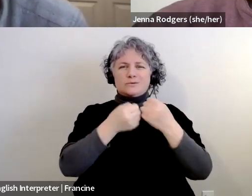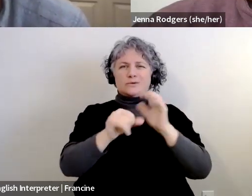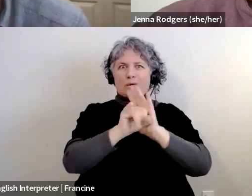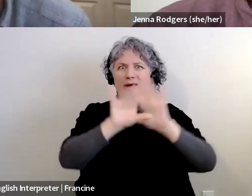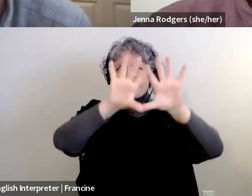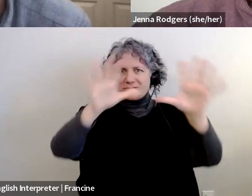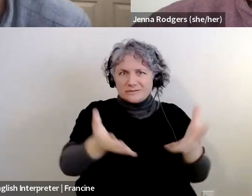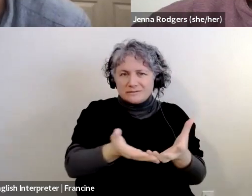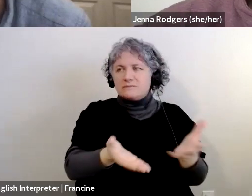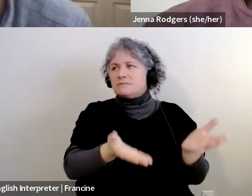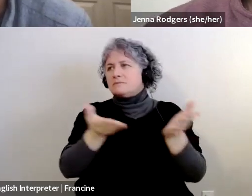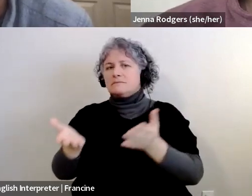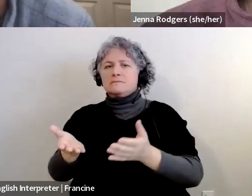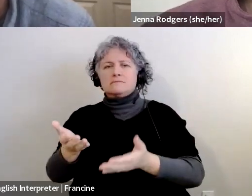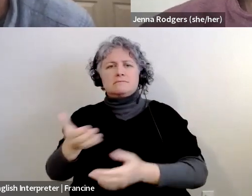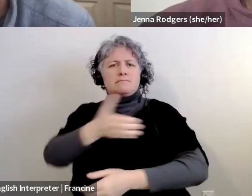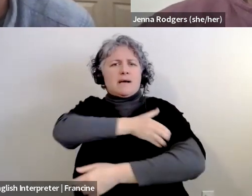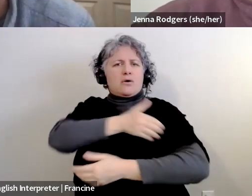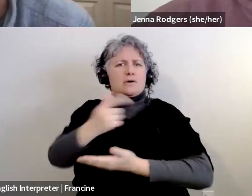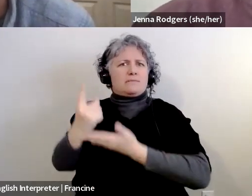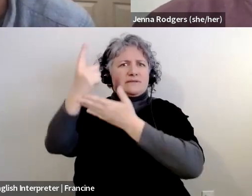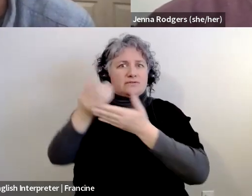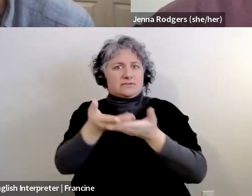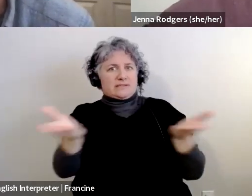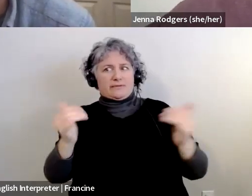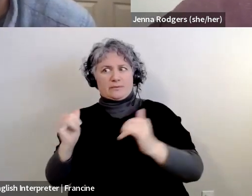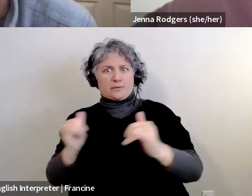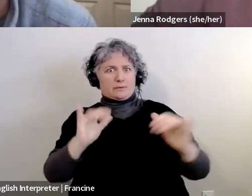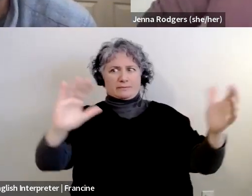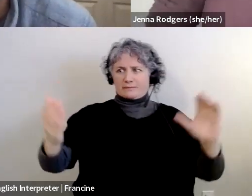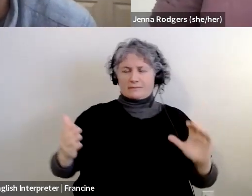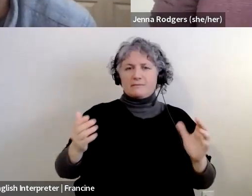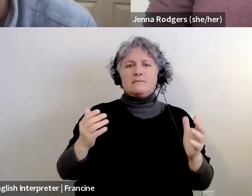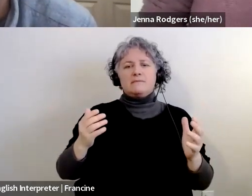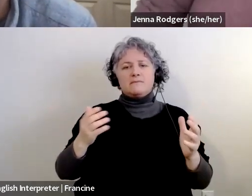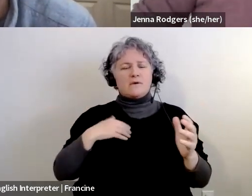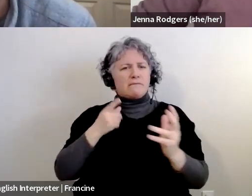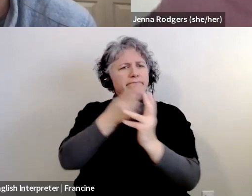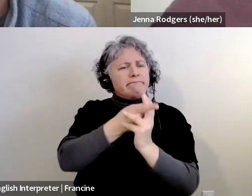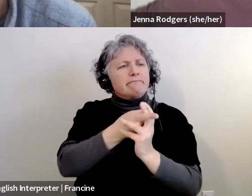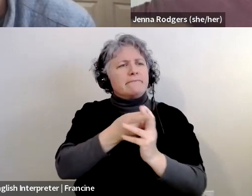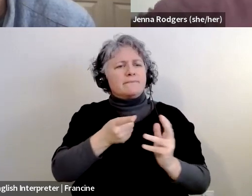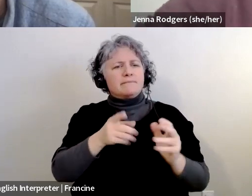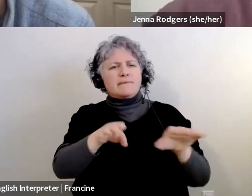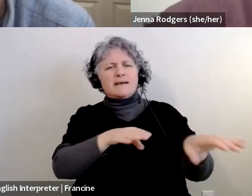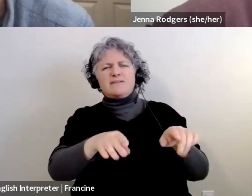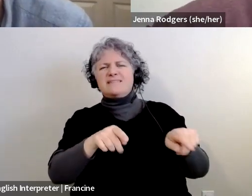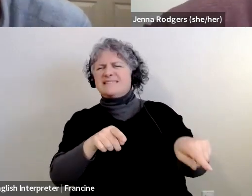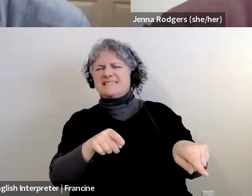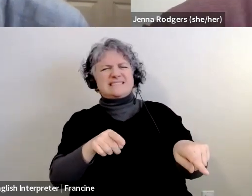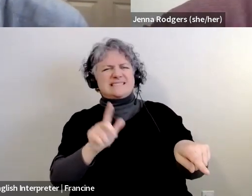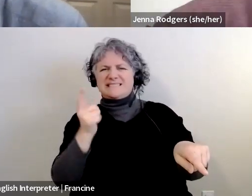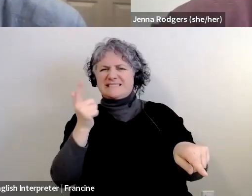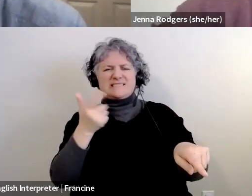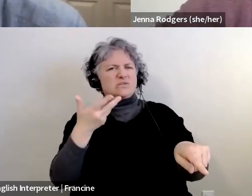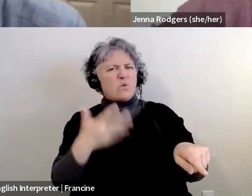a room, we do want to be direct, and we do want to speak to behavior that we no longer want within a space. Maybe a